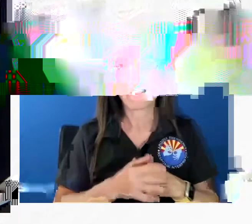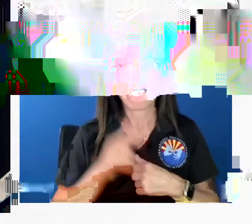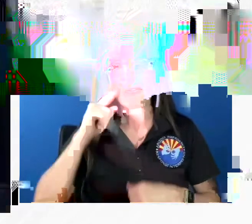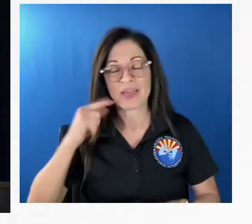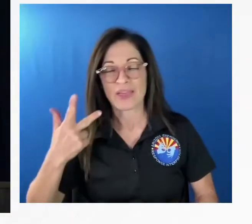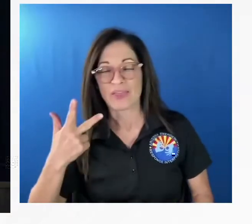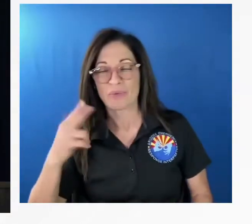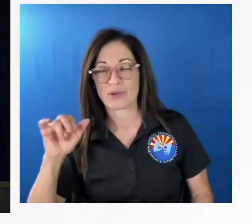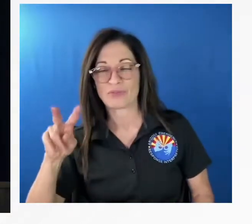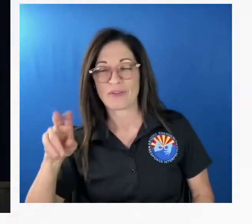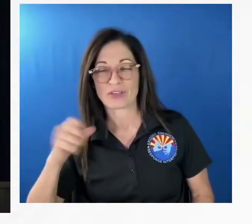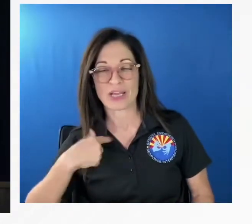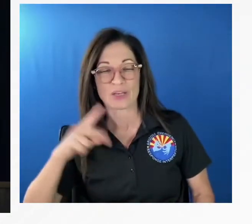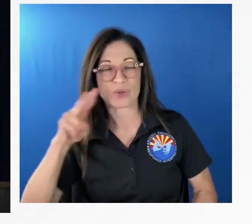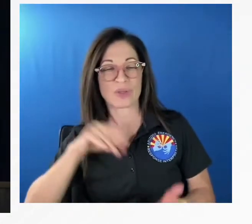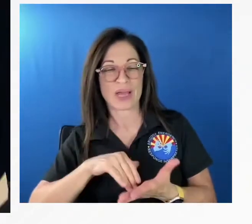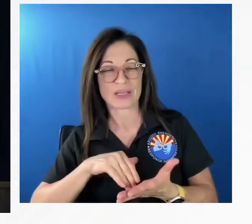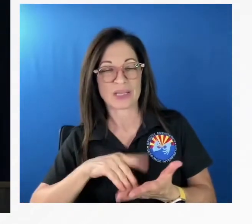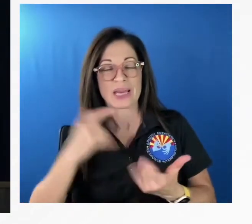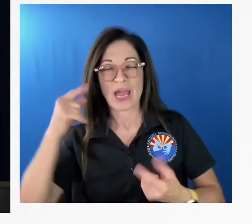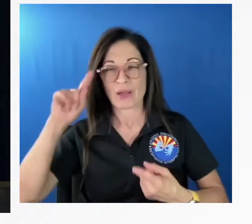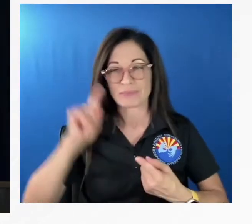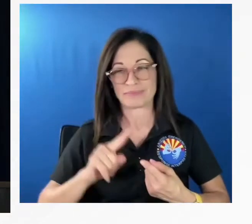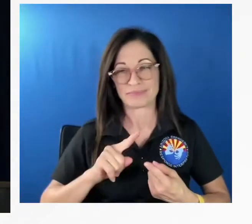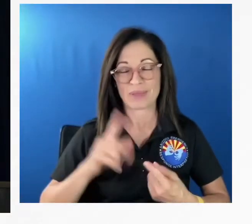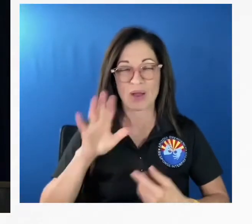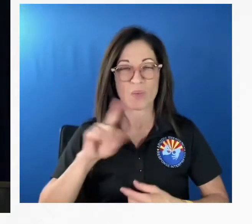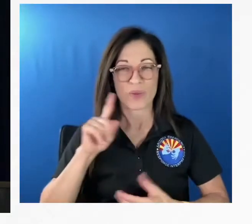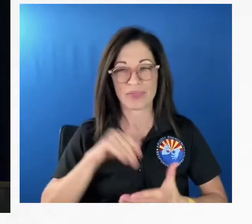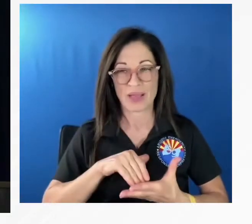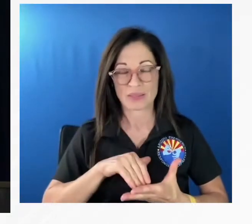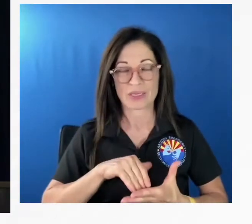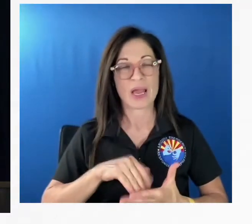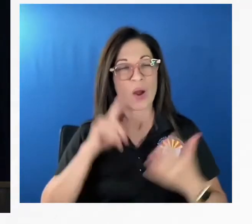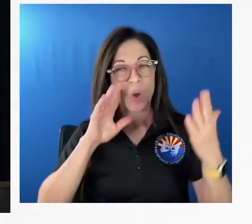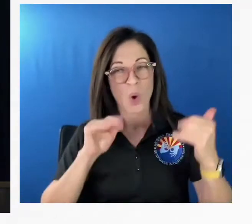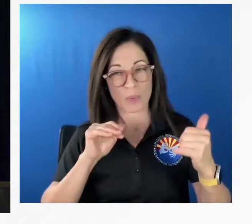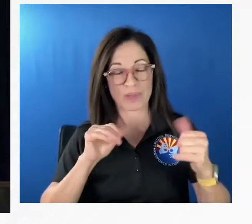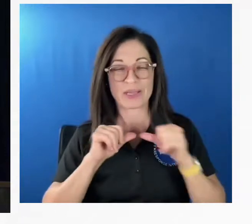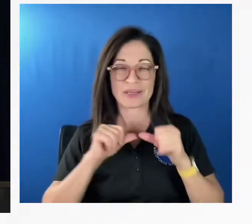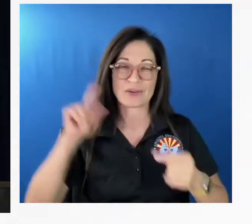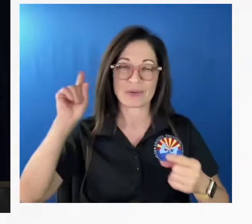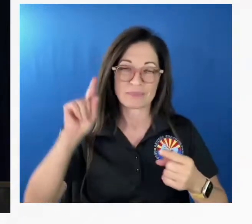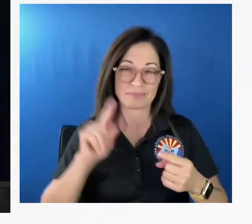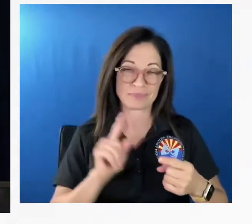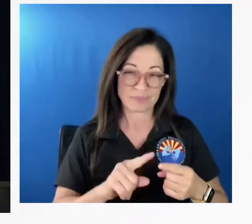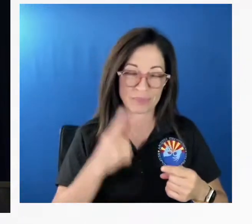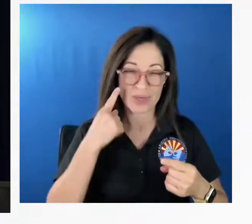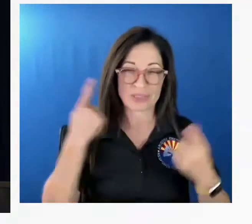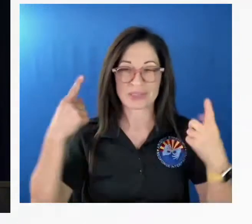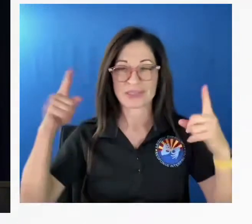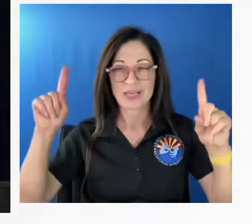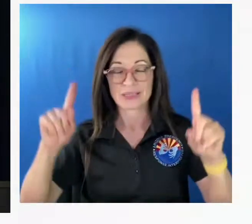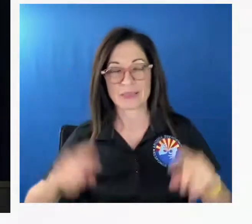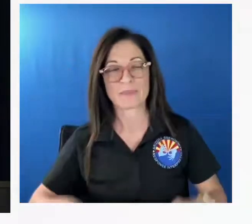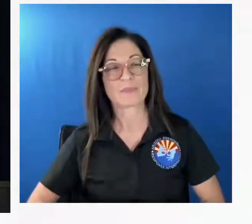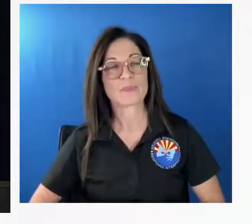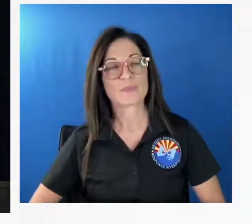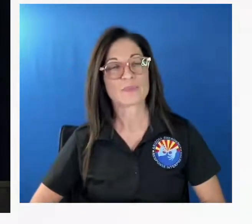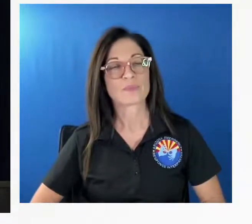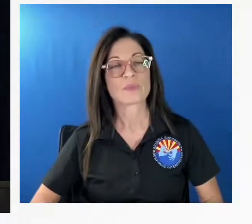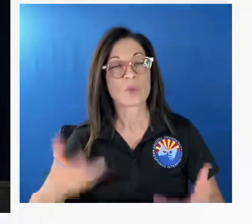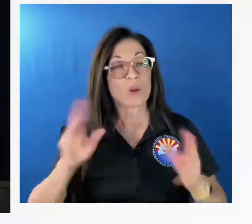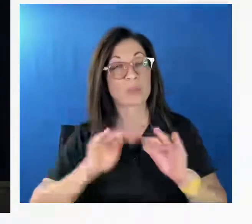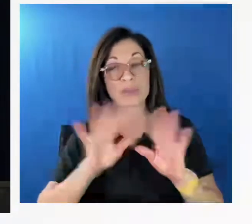now we're dwindling back down. We're at about 1,000, and hopefully we can continue to dwindle with the successful operations. I want to make it really clear.